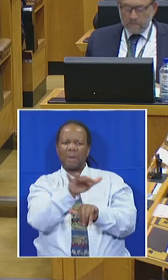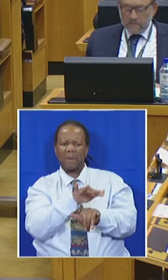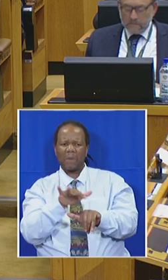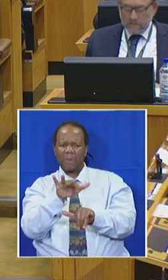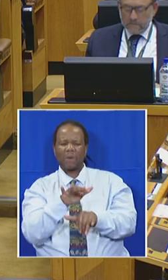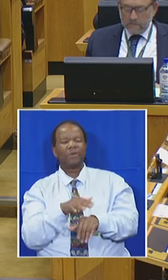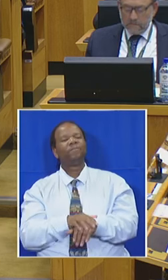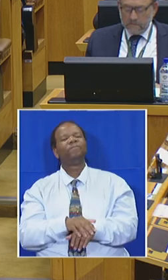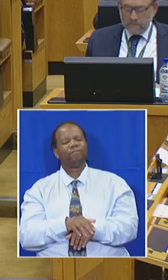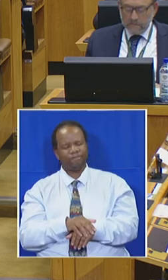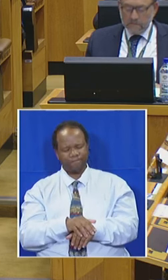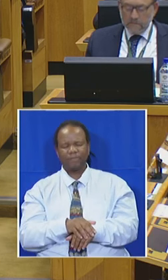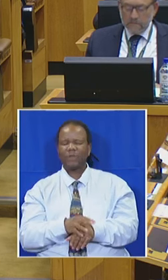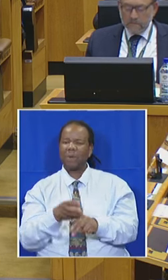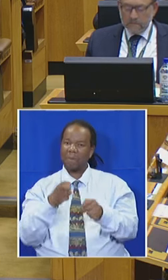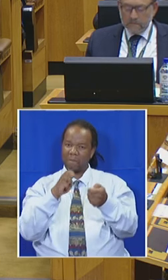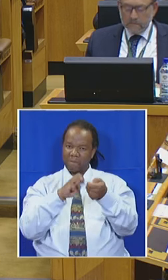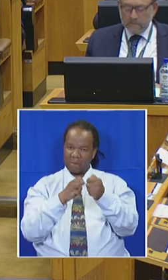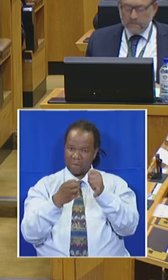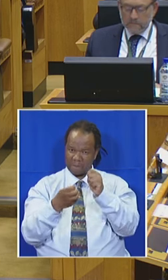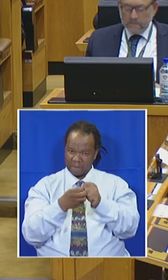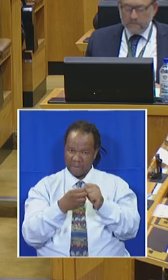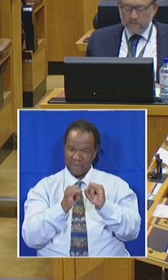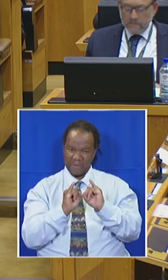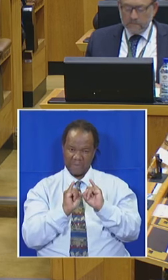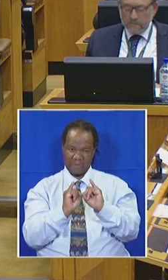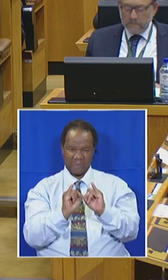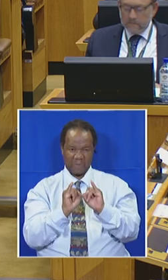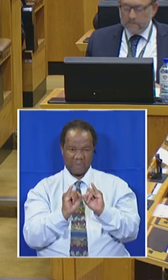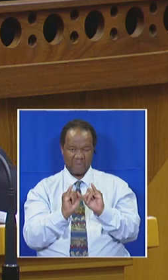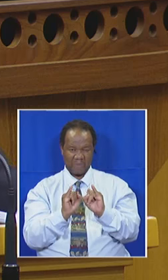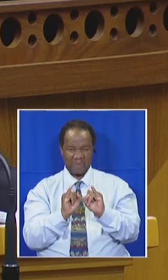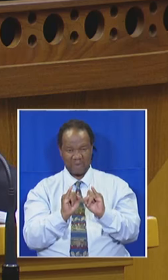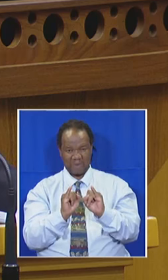Kuyinkinga kakhulu ukuthi amaphoyisa